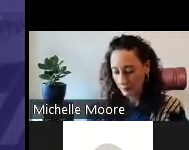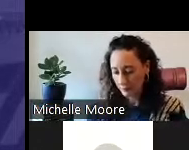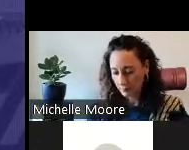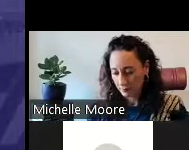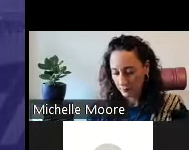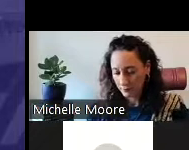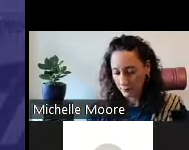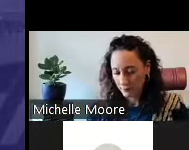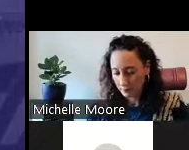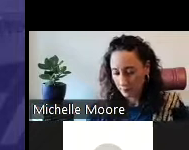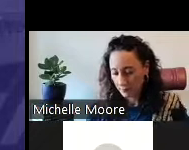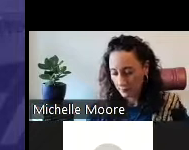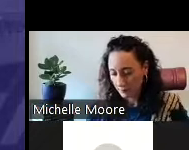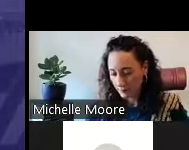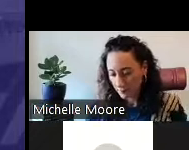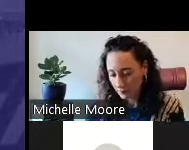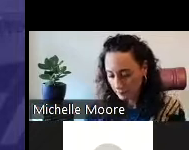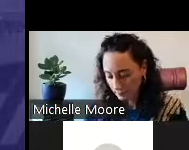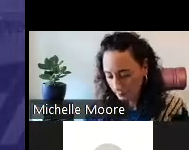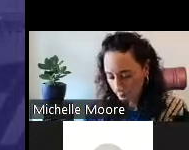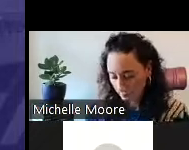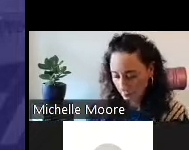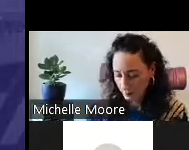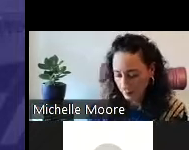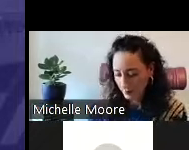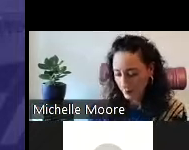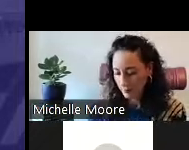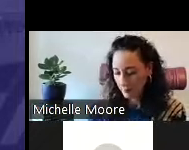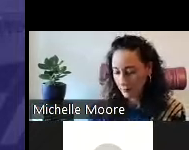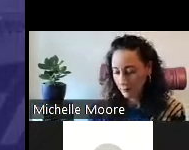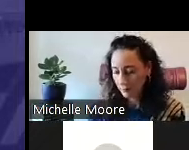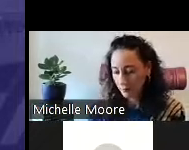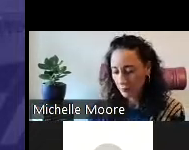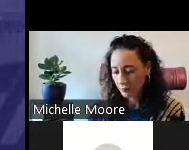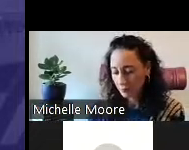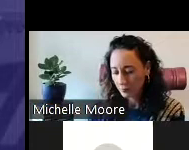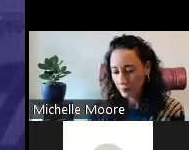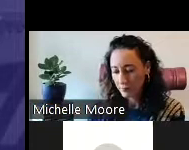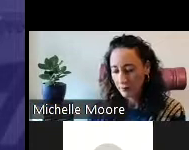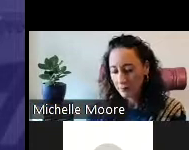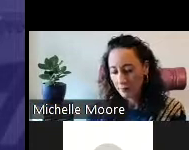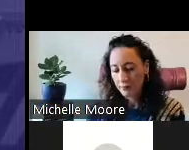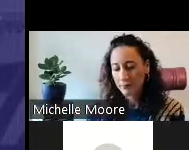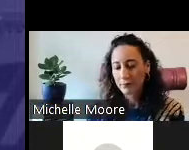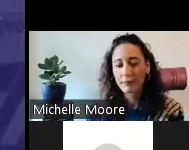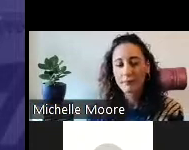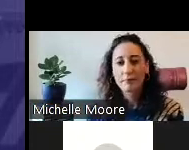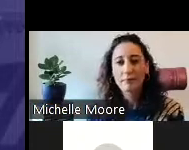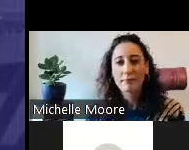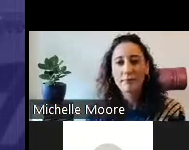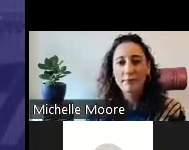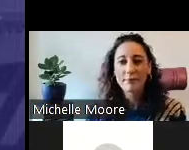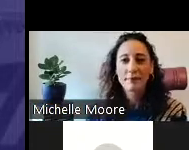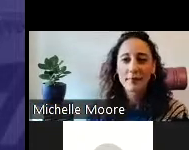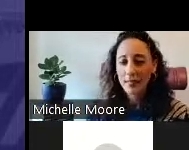sport. She is a globally recognized executive on inclusive, conscious leadership. Thank you,